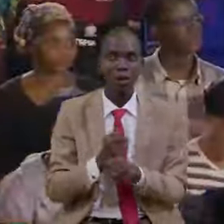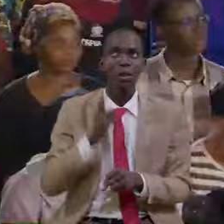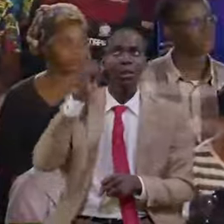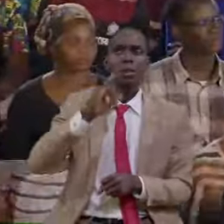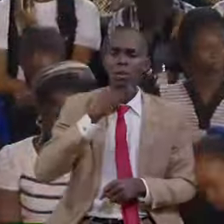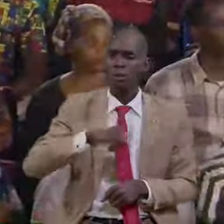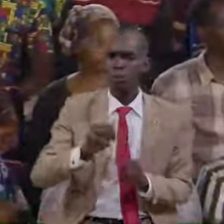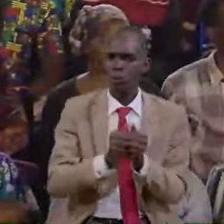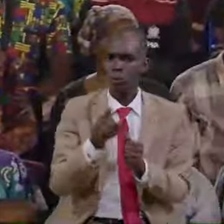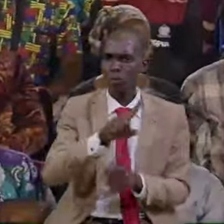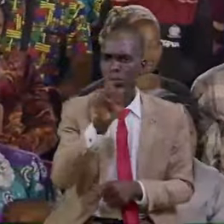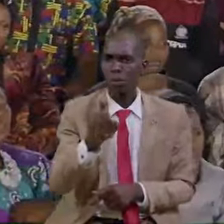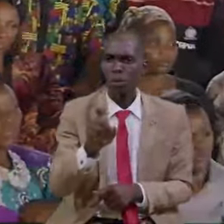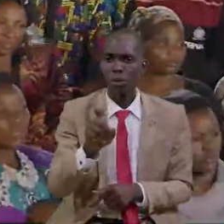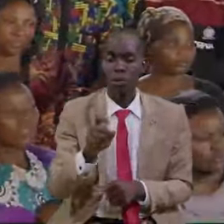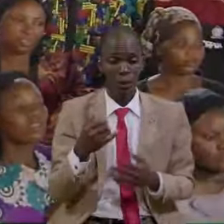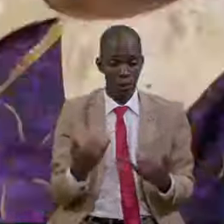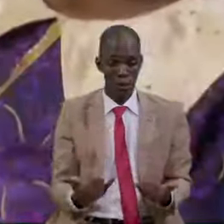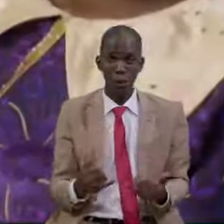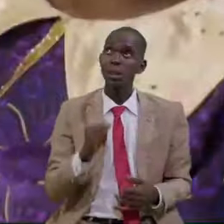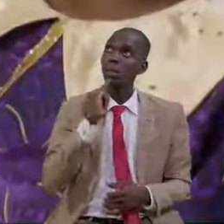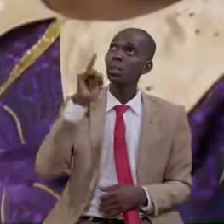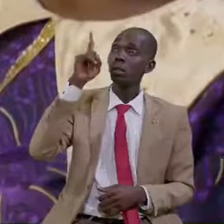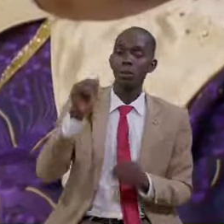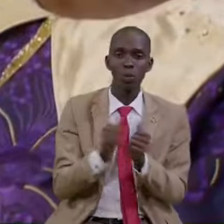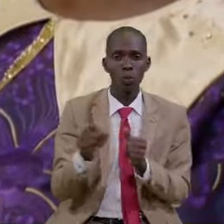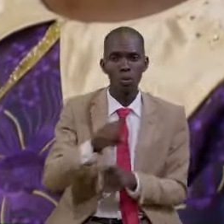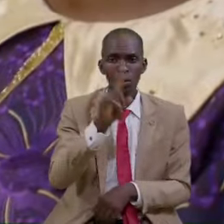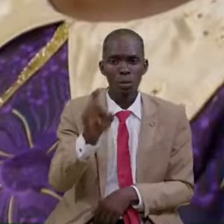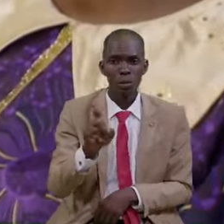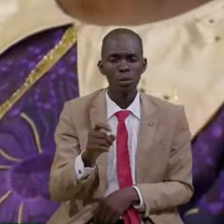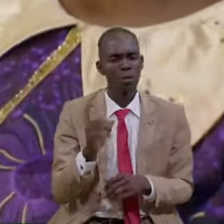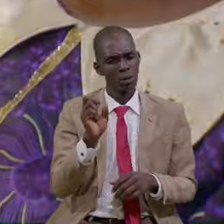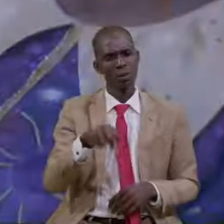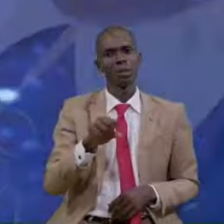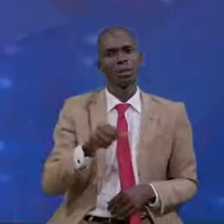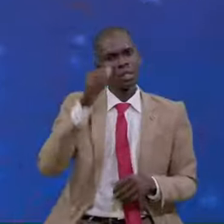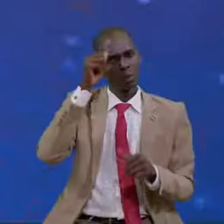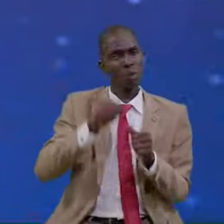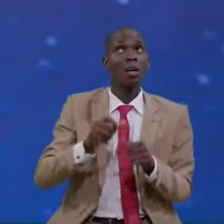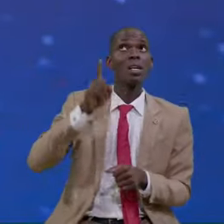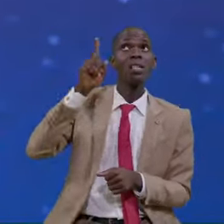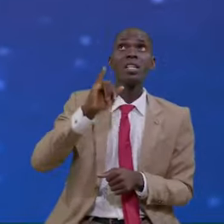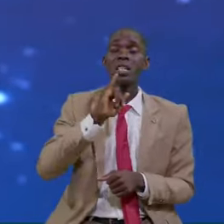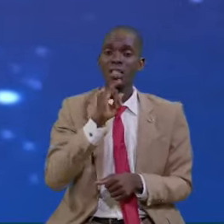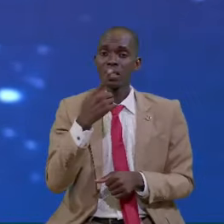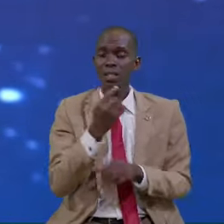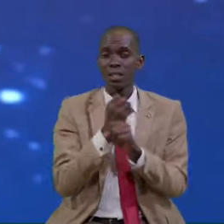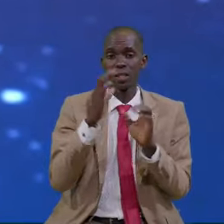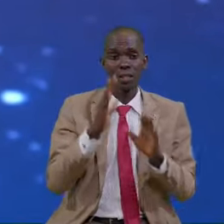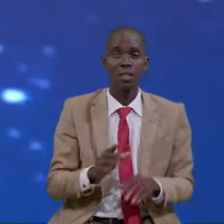you over here now is here with you remember his savior remember his healer